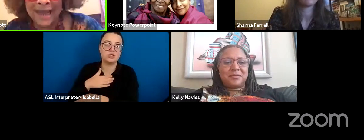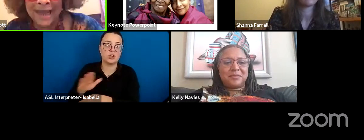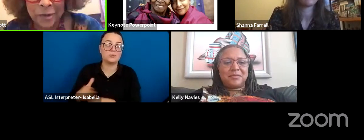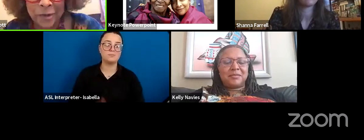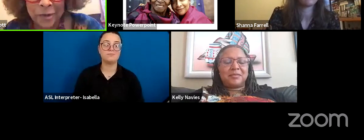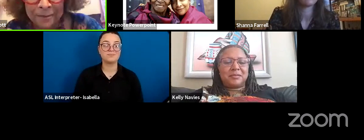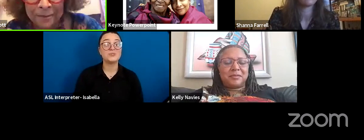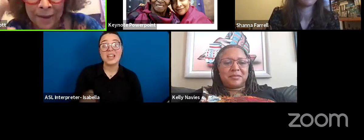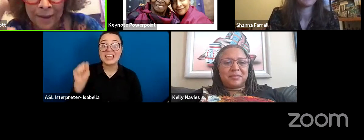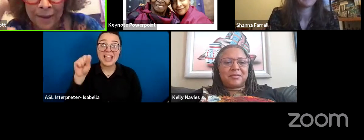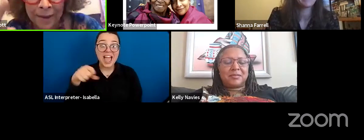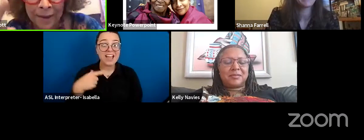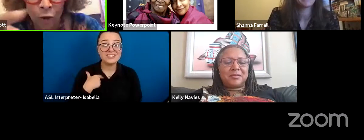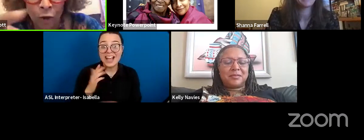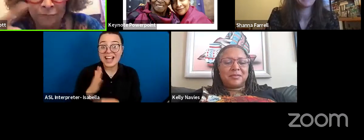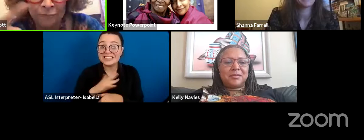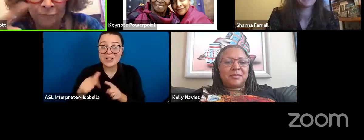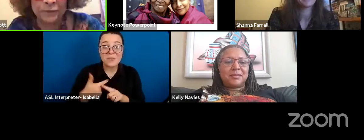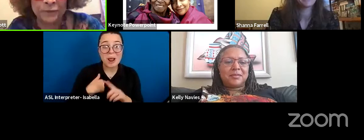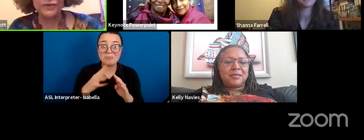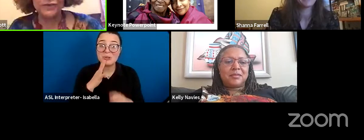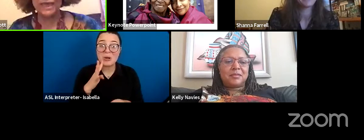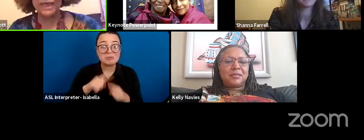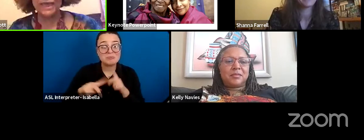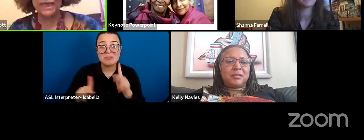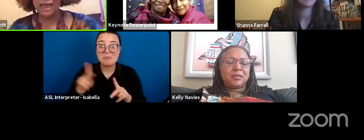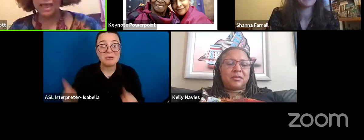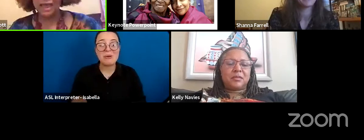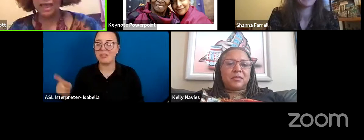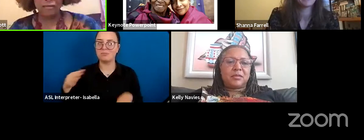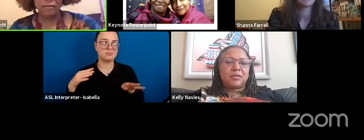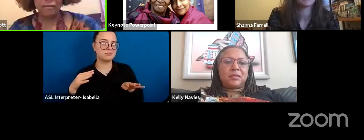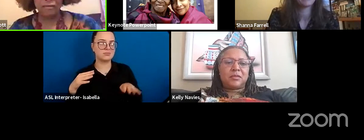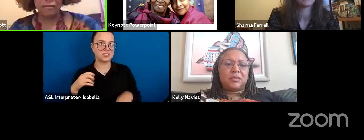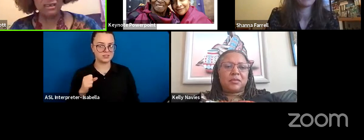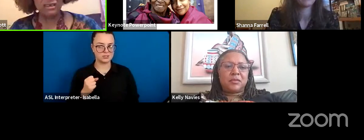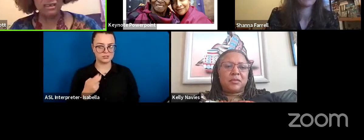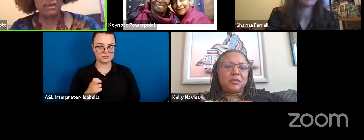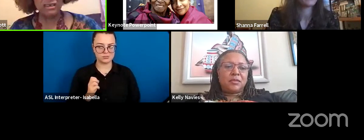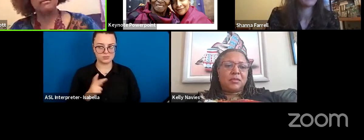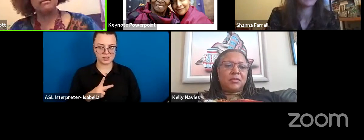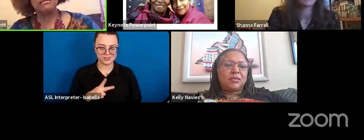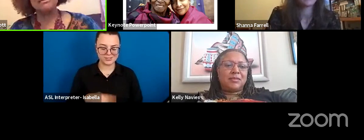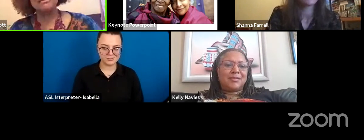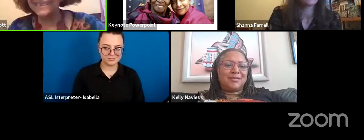Yes, I sing when I'm talking to people. They're just like, is she all right?